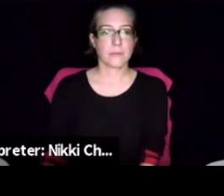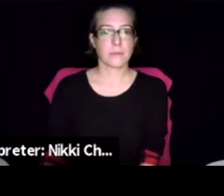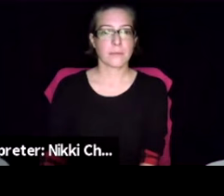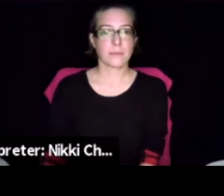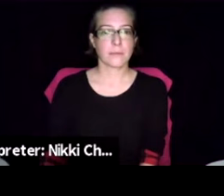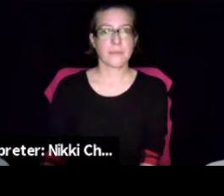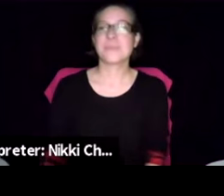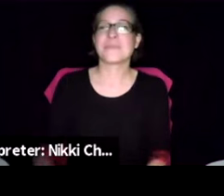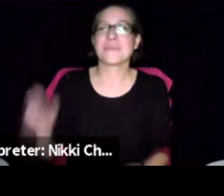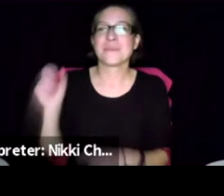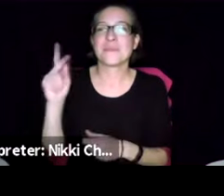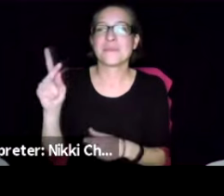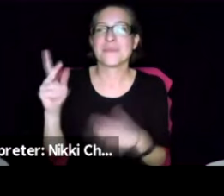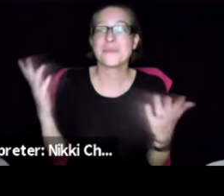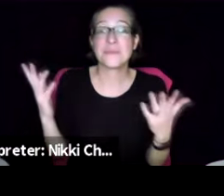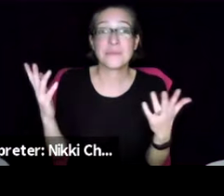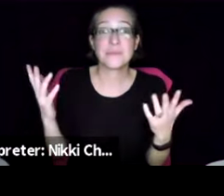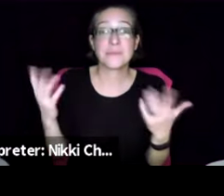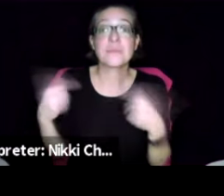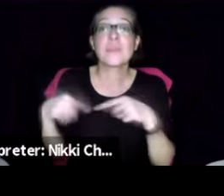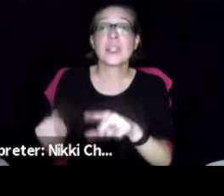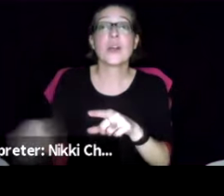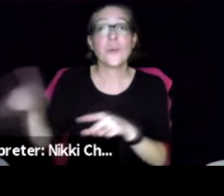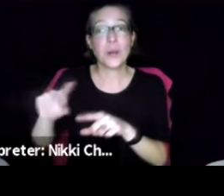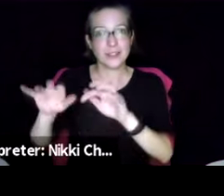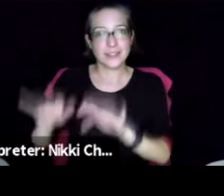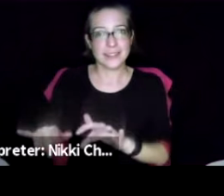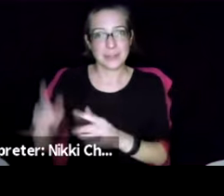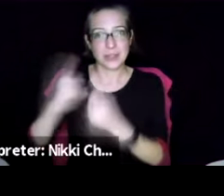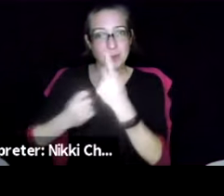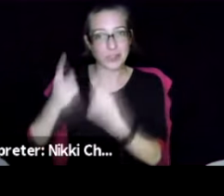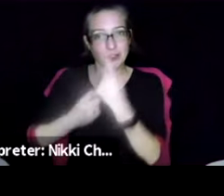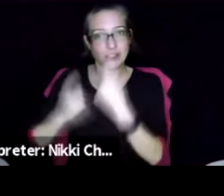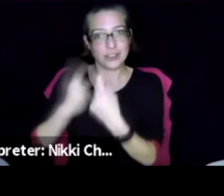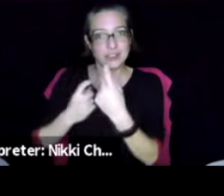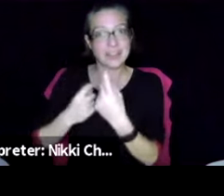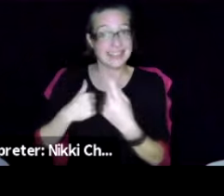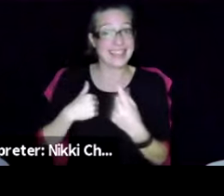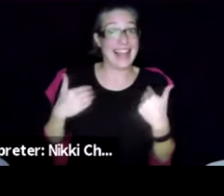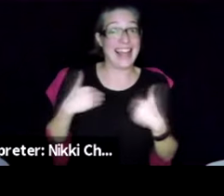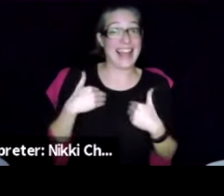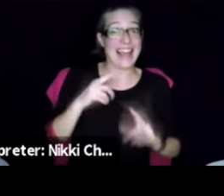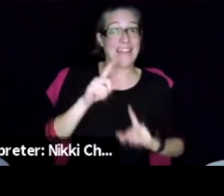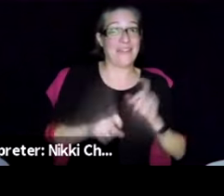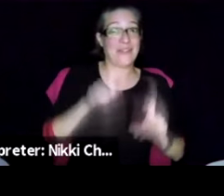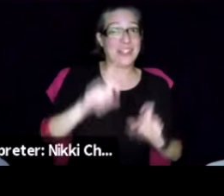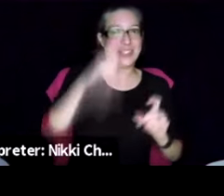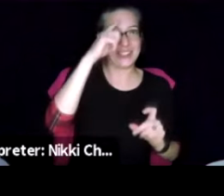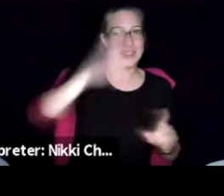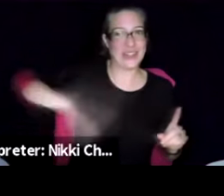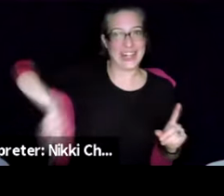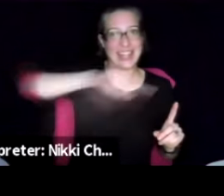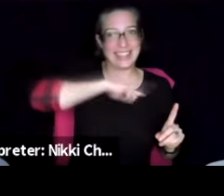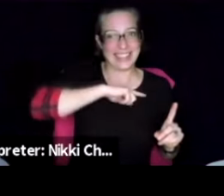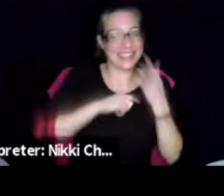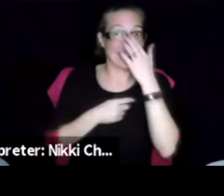Okay, while everyone's typing their questions, I do have questions for us.